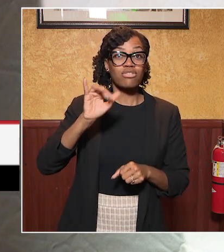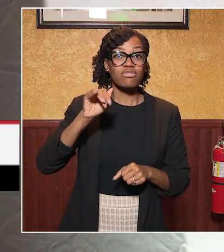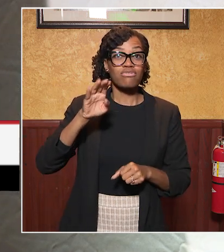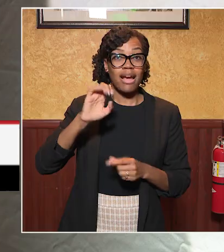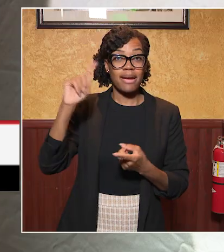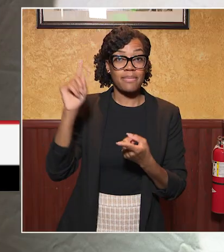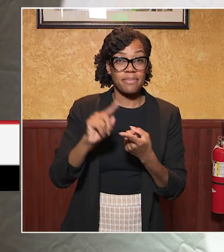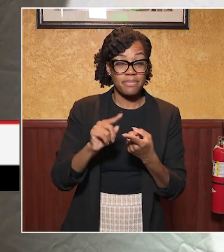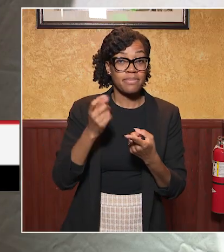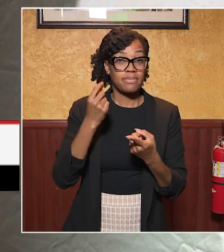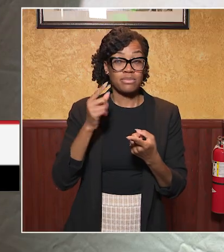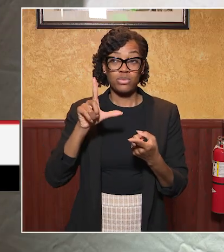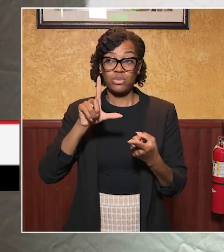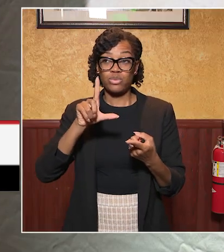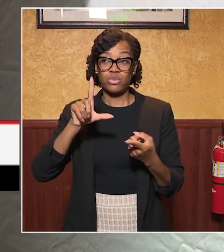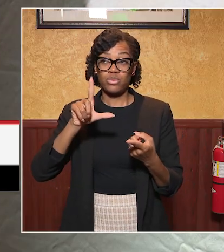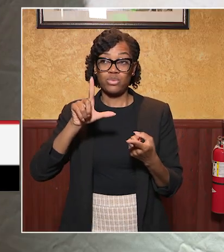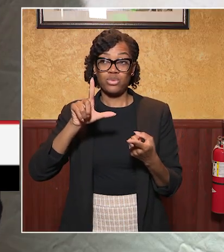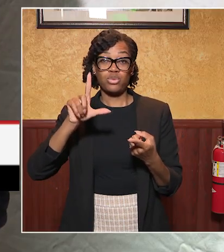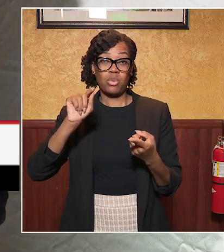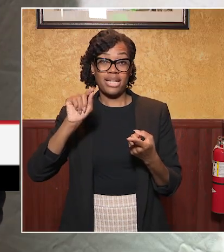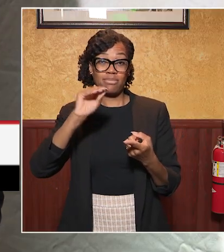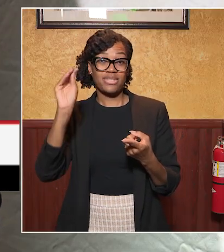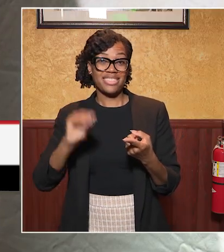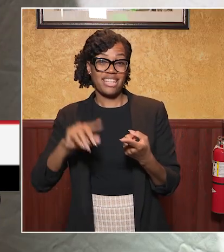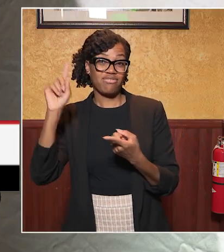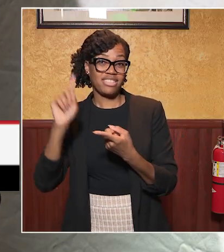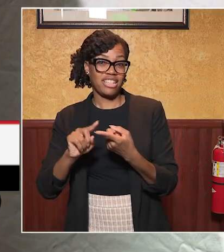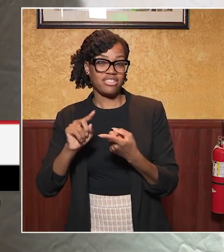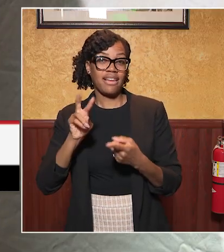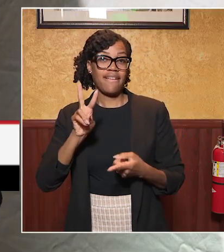in violent crime within the downtown bid.